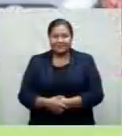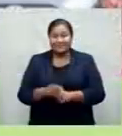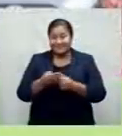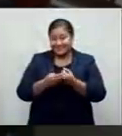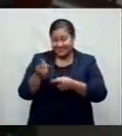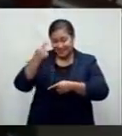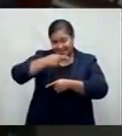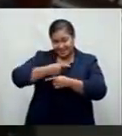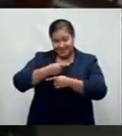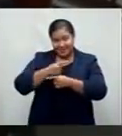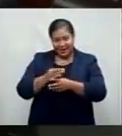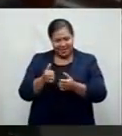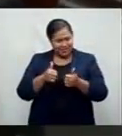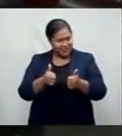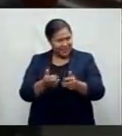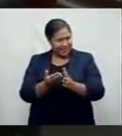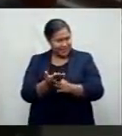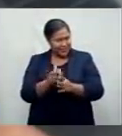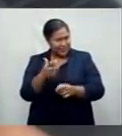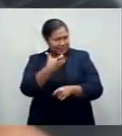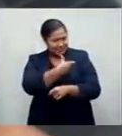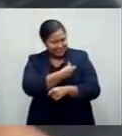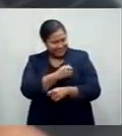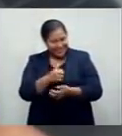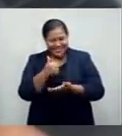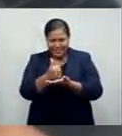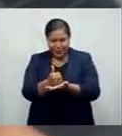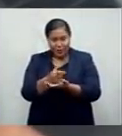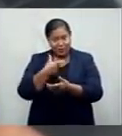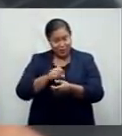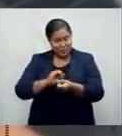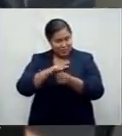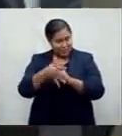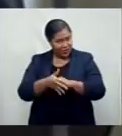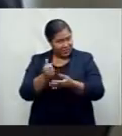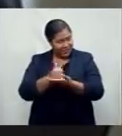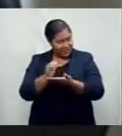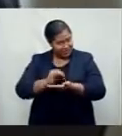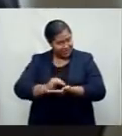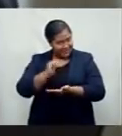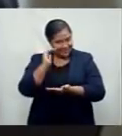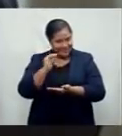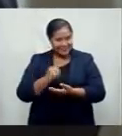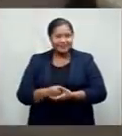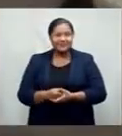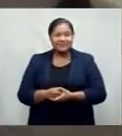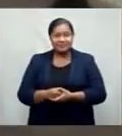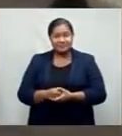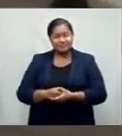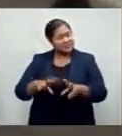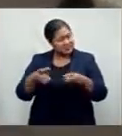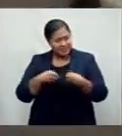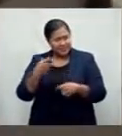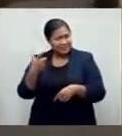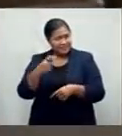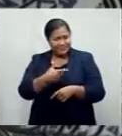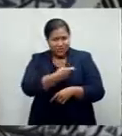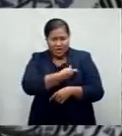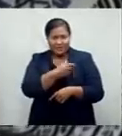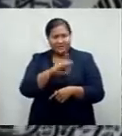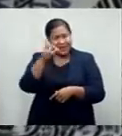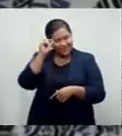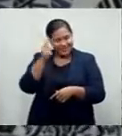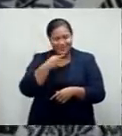In the news tonight, drive-through vaccination gains support as COVID infections grow. Get the jab, Fijians told.